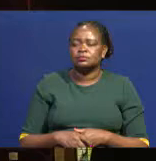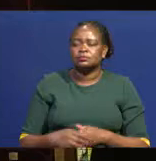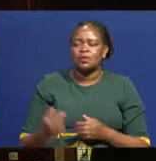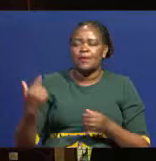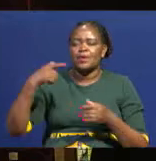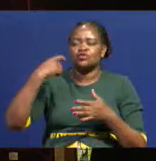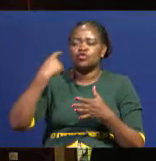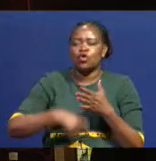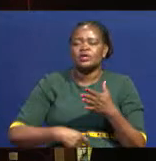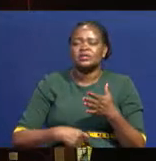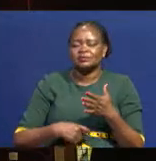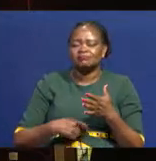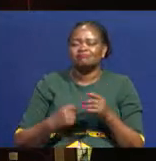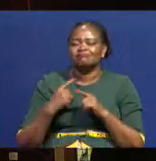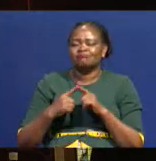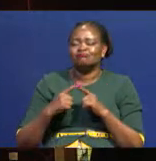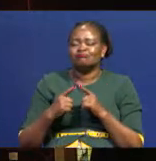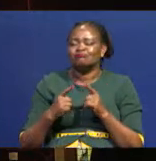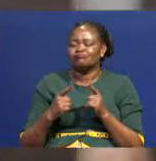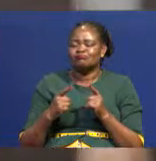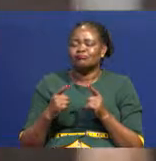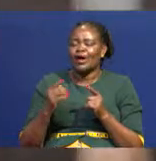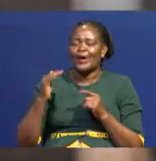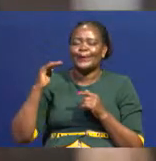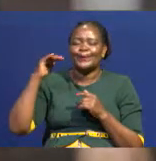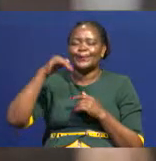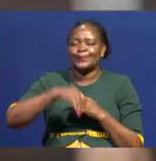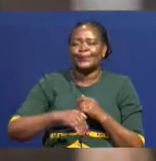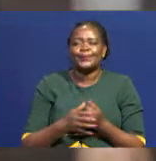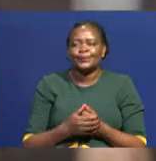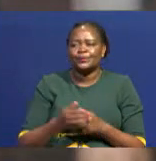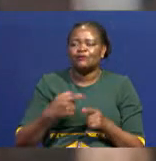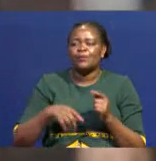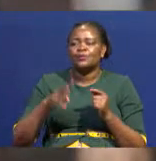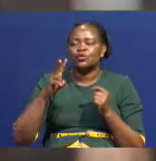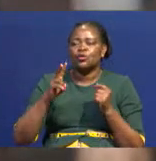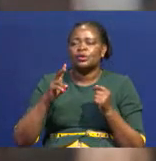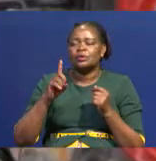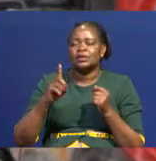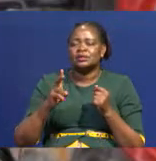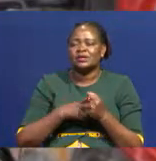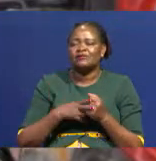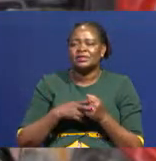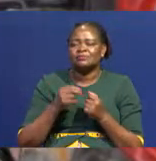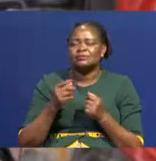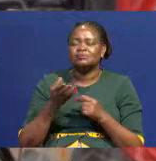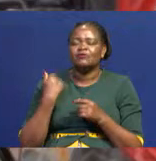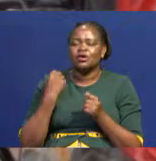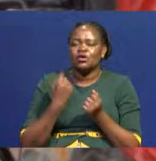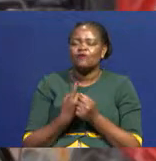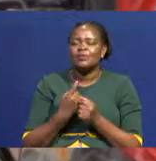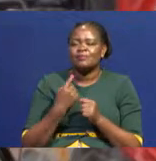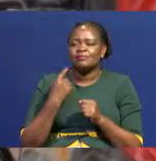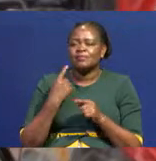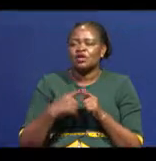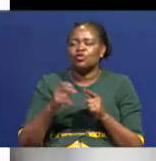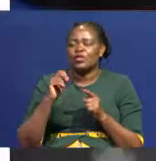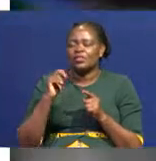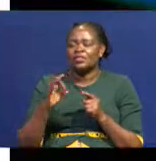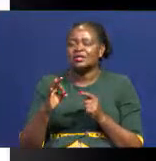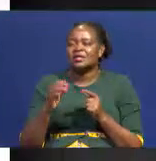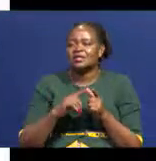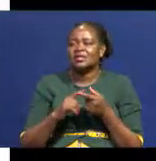Petrol prices have experienced a drastic drop, falling from 217 shillings in November 2023 to